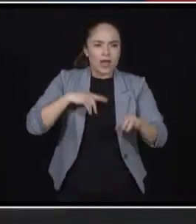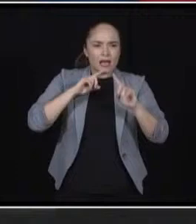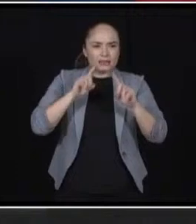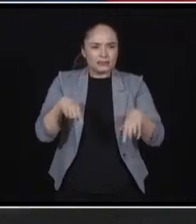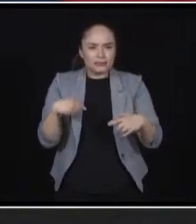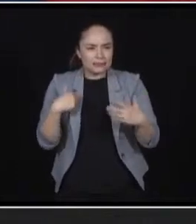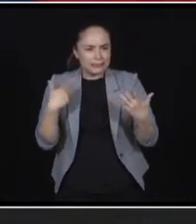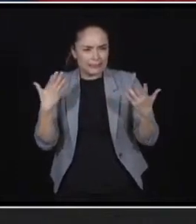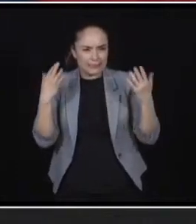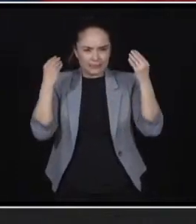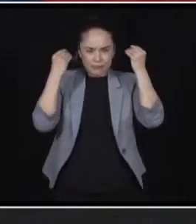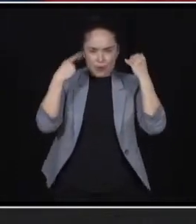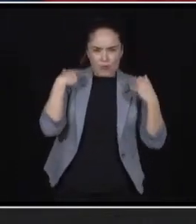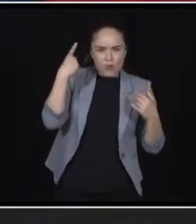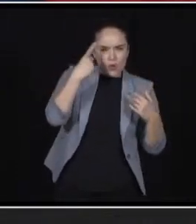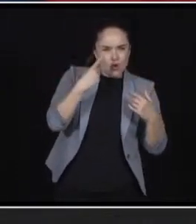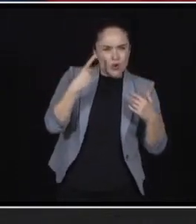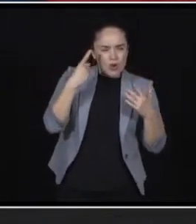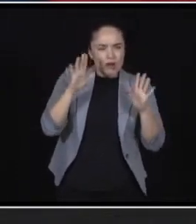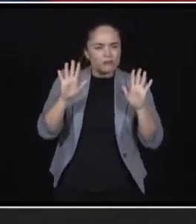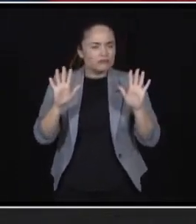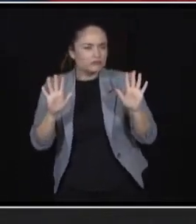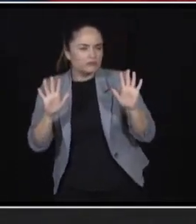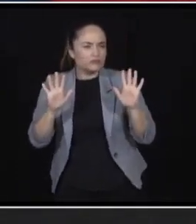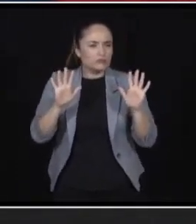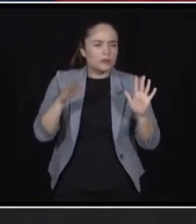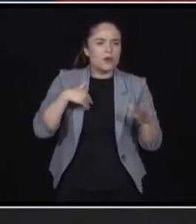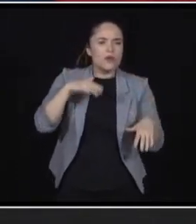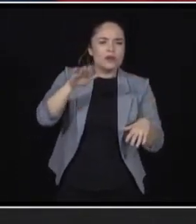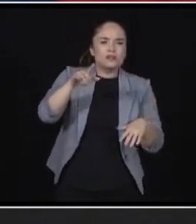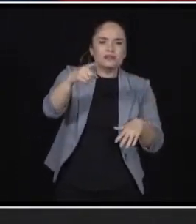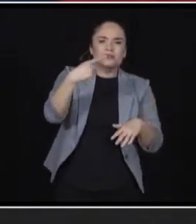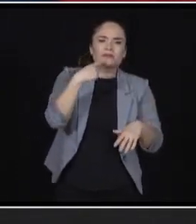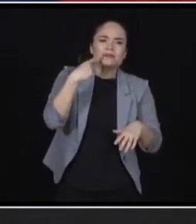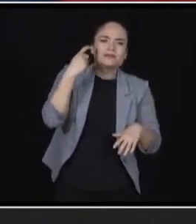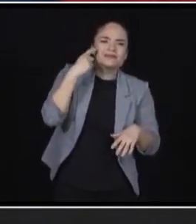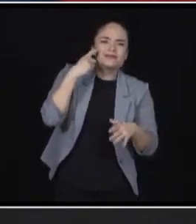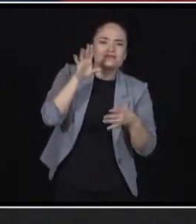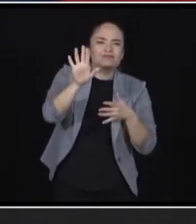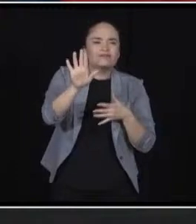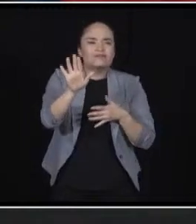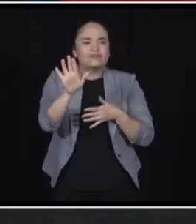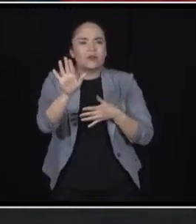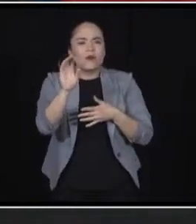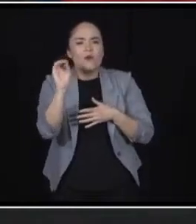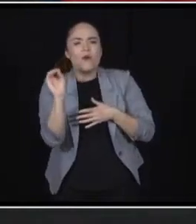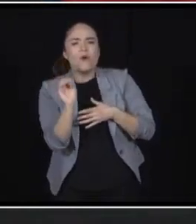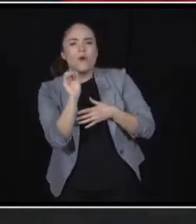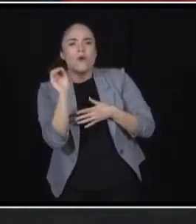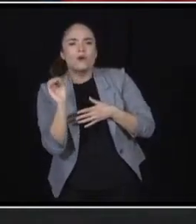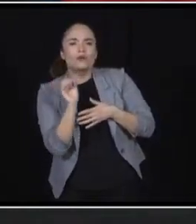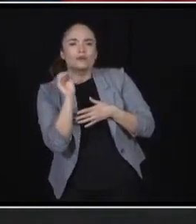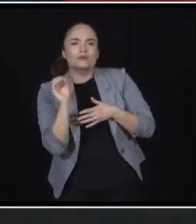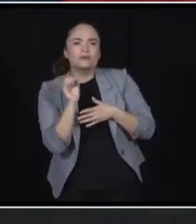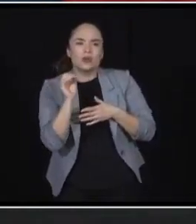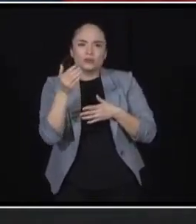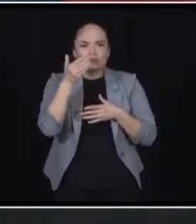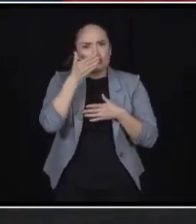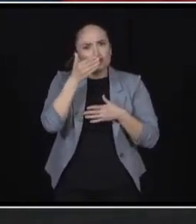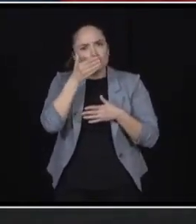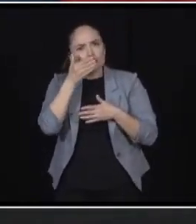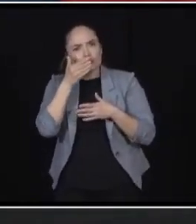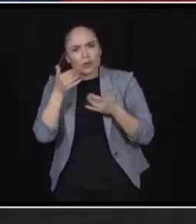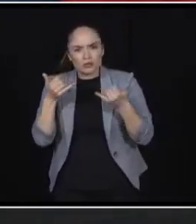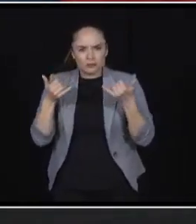declared that Ontario is, quote, doing pretty well right now. Can you explain what you meant by that? Because for most people, when they look around, they